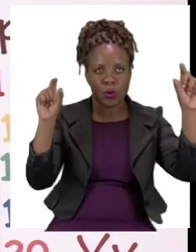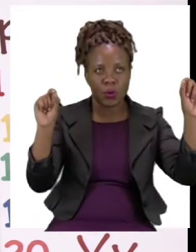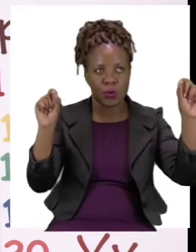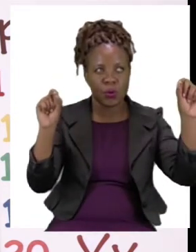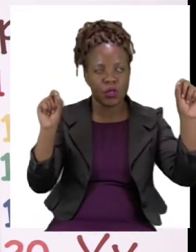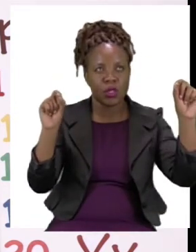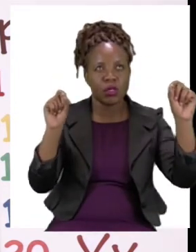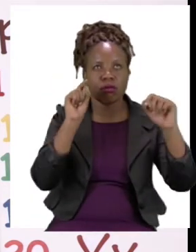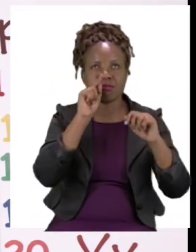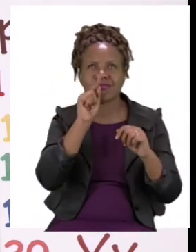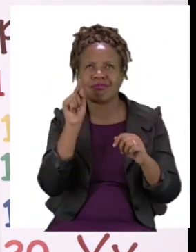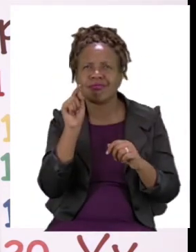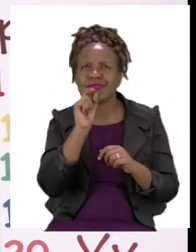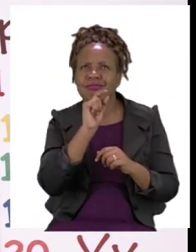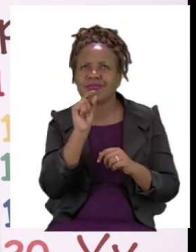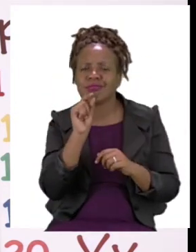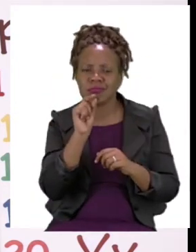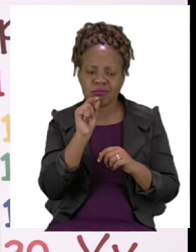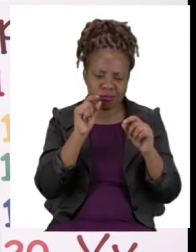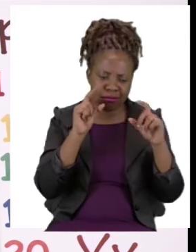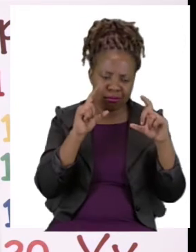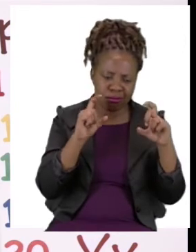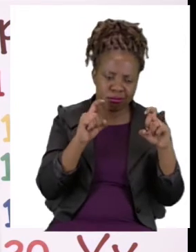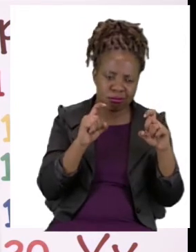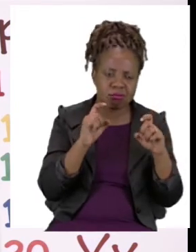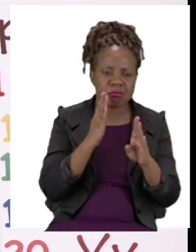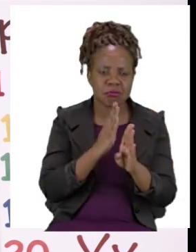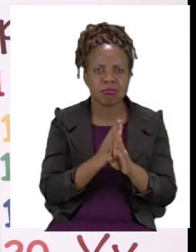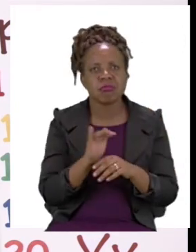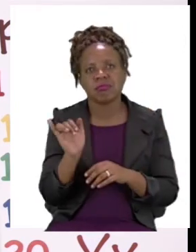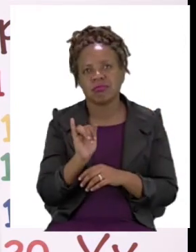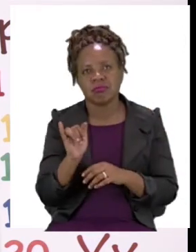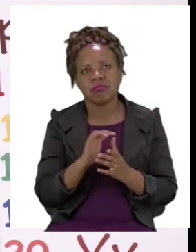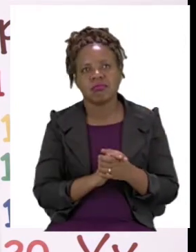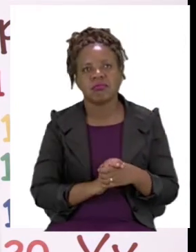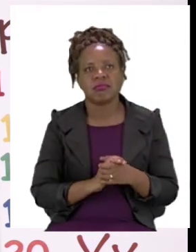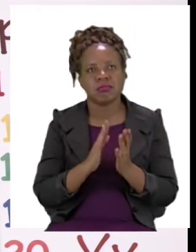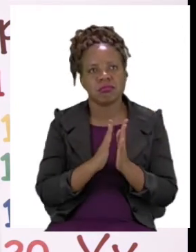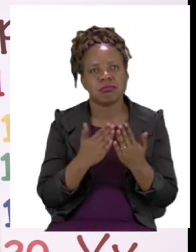write it in the correct box. Let's now turn to page 22.